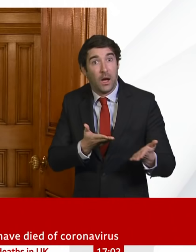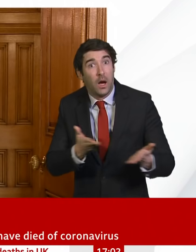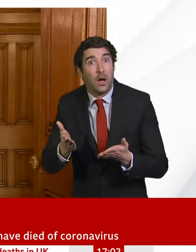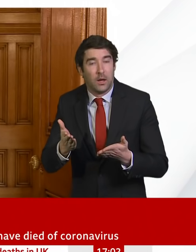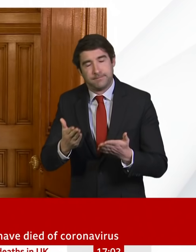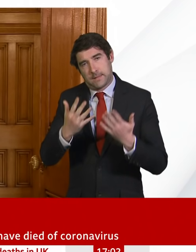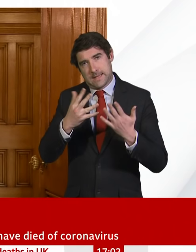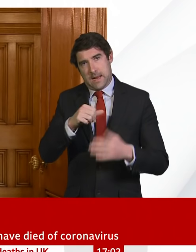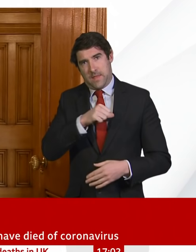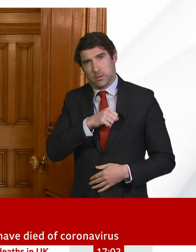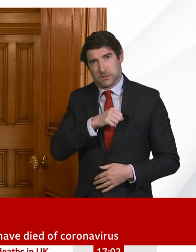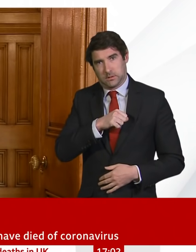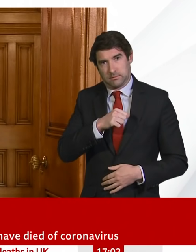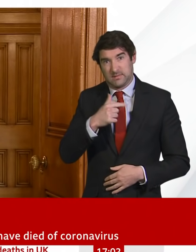now